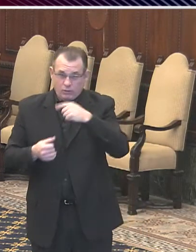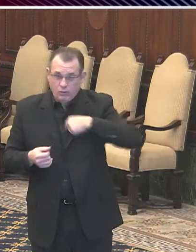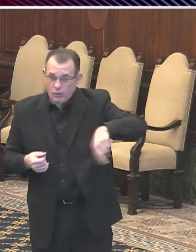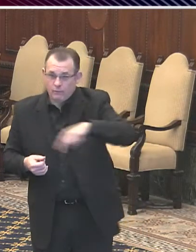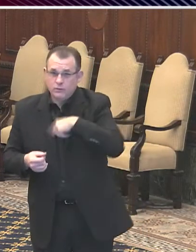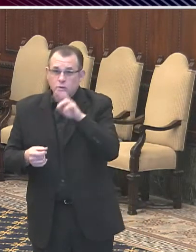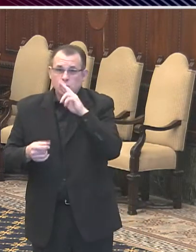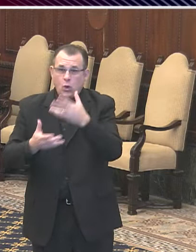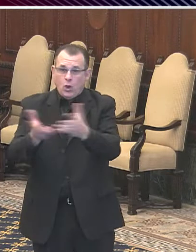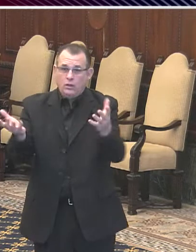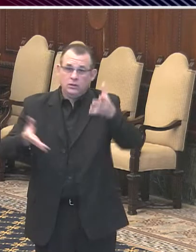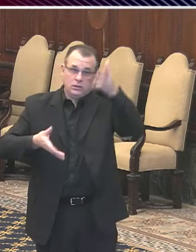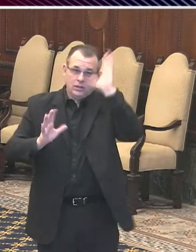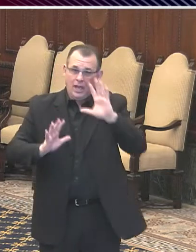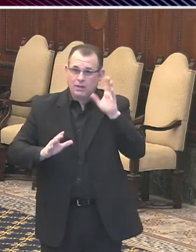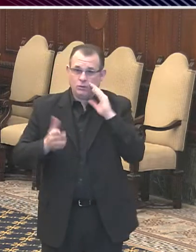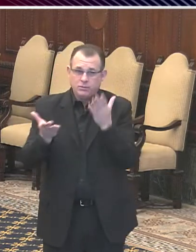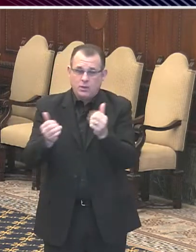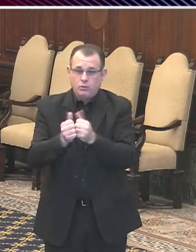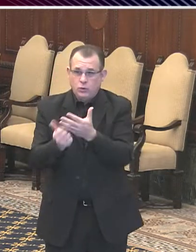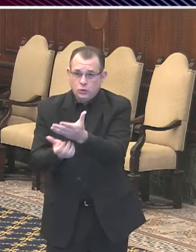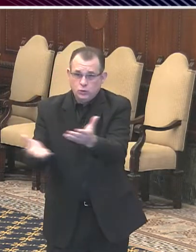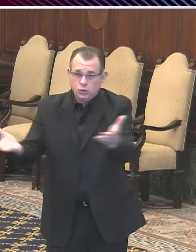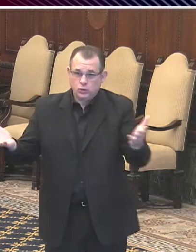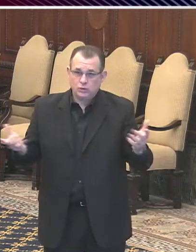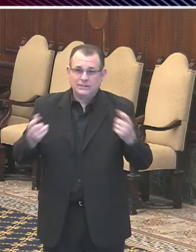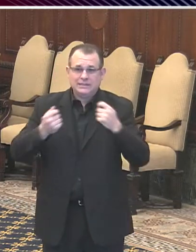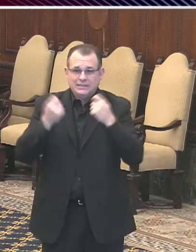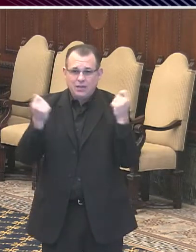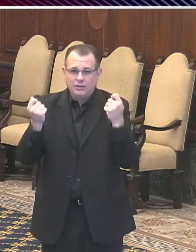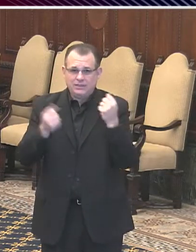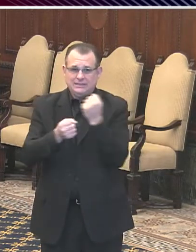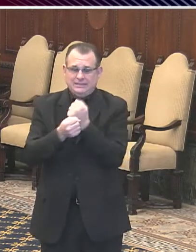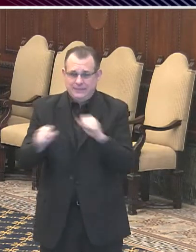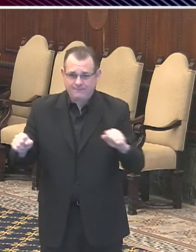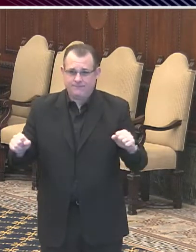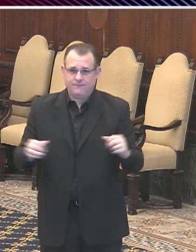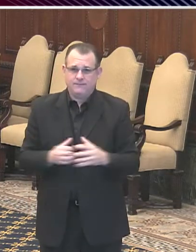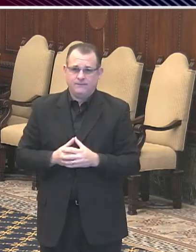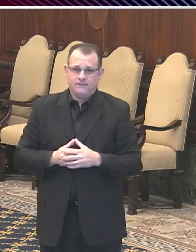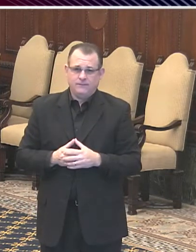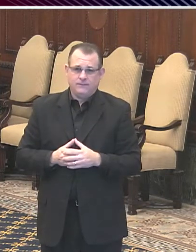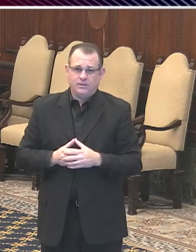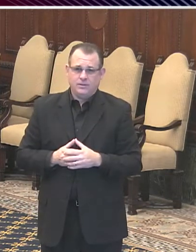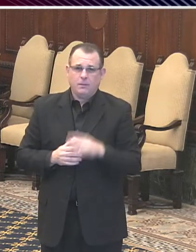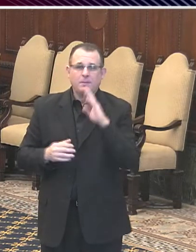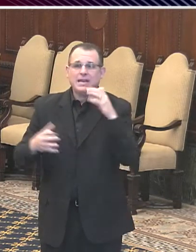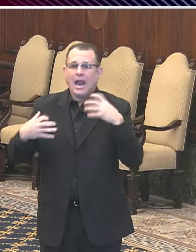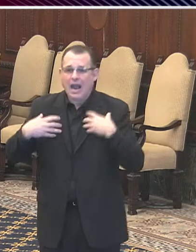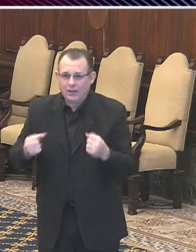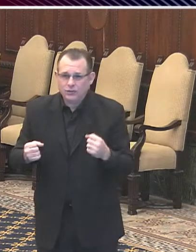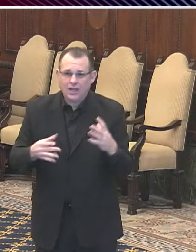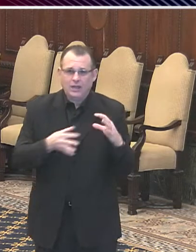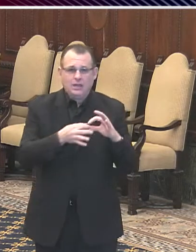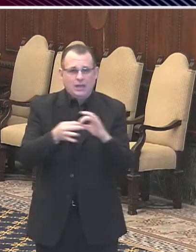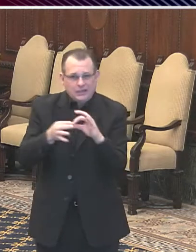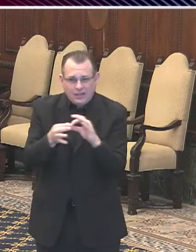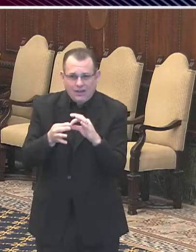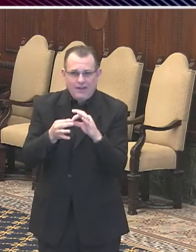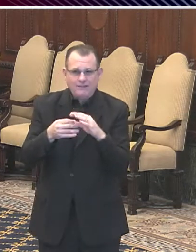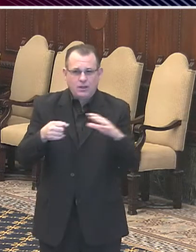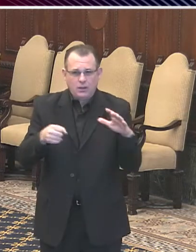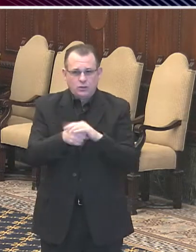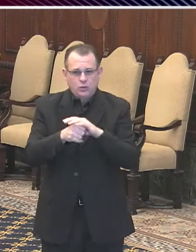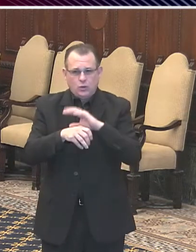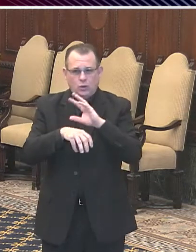you there. Let's celebrate safely. May you be healthy, connected, and whole. Thank